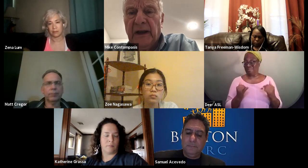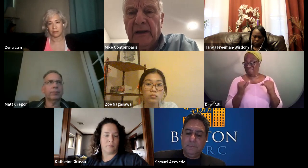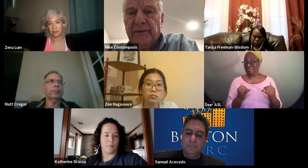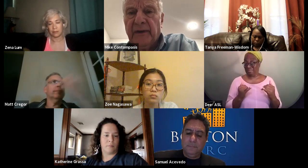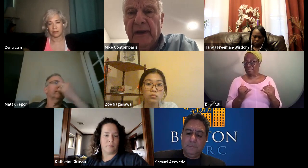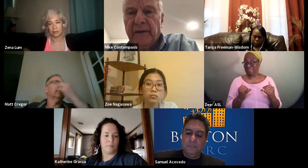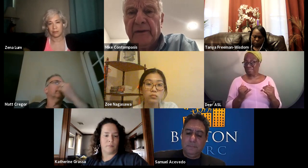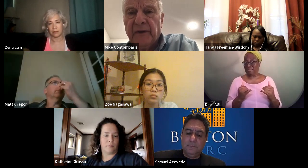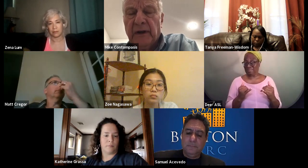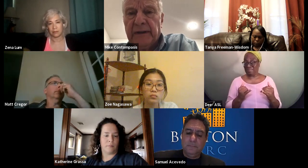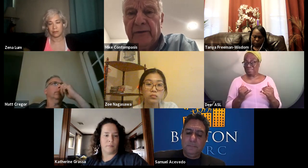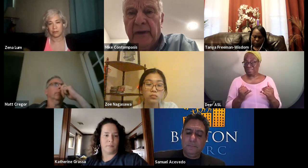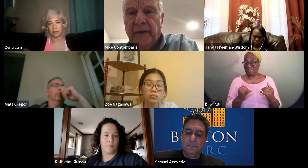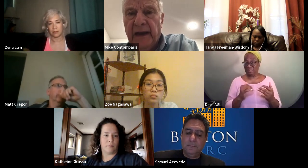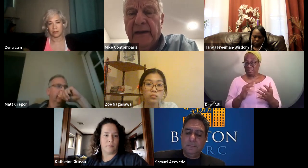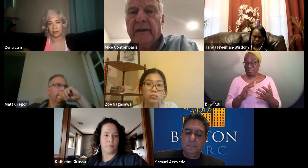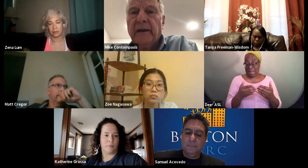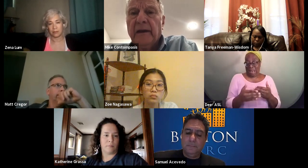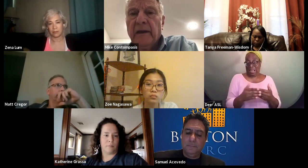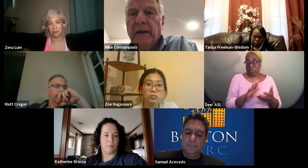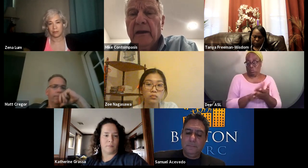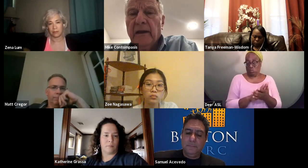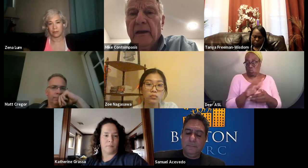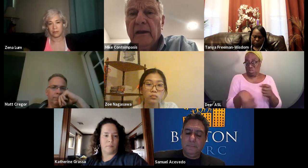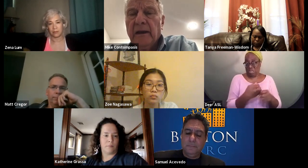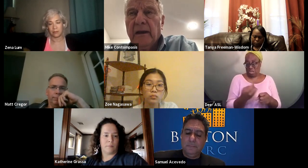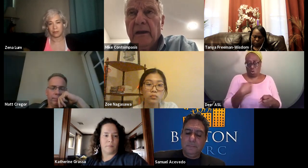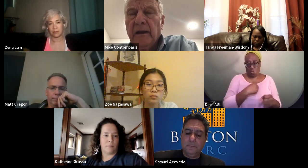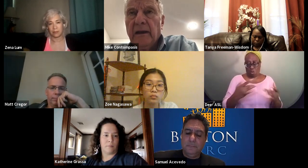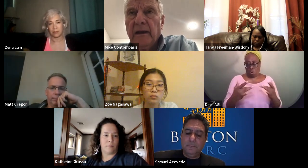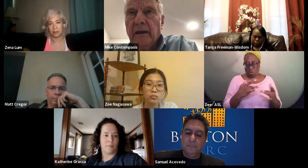coming class and the difficulties they've had,